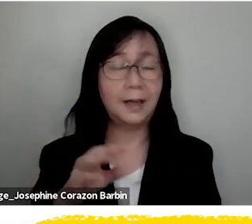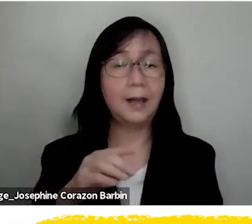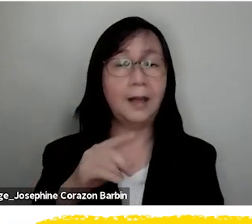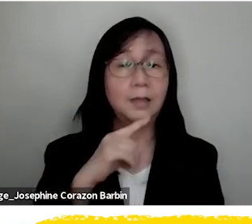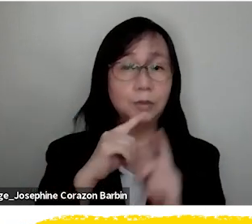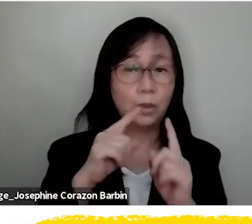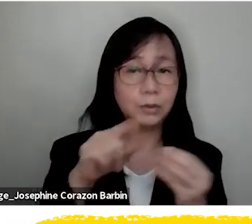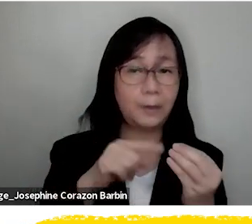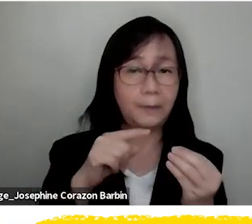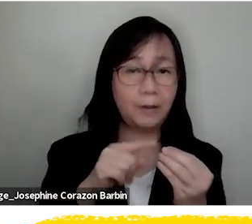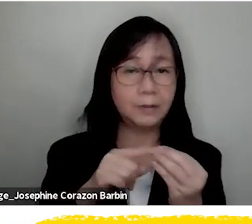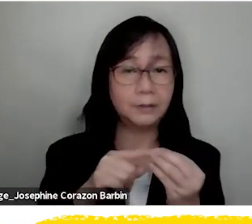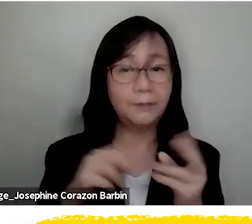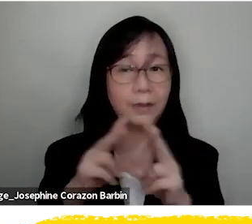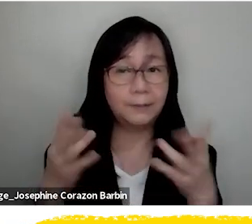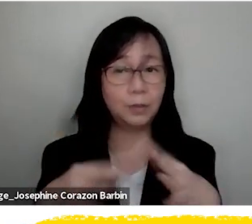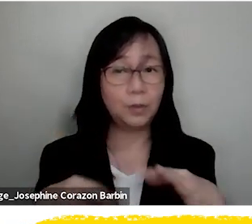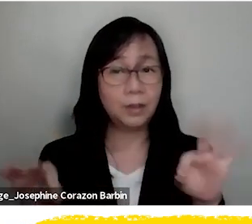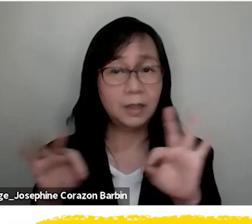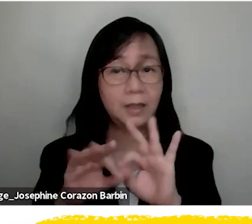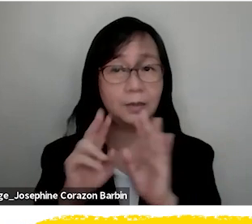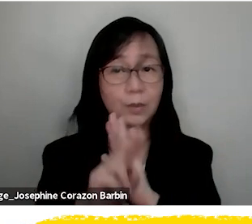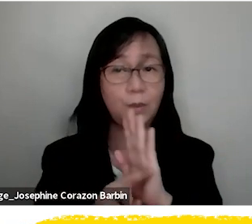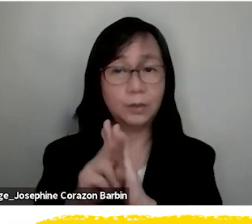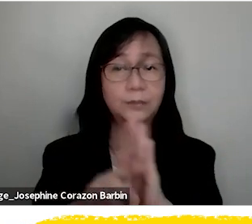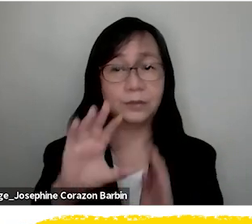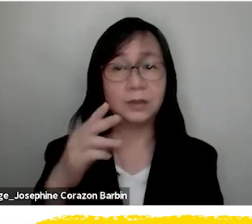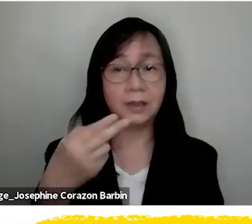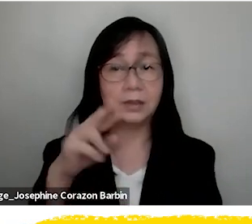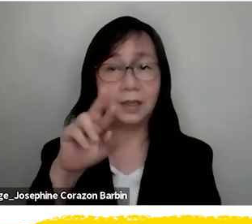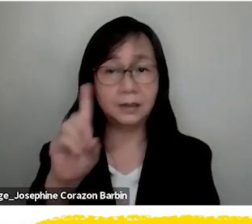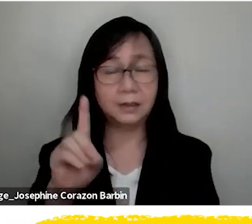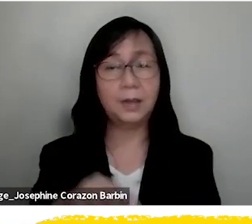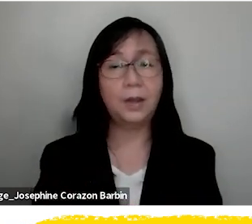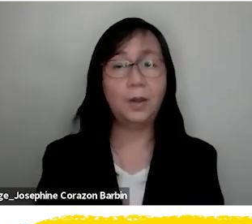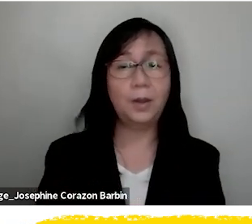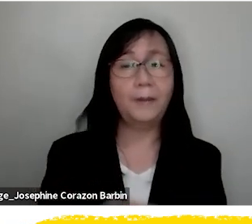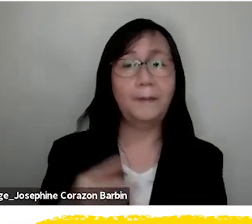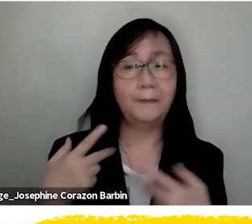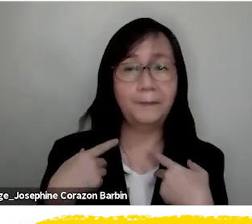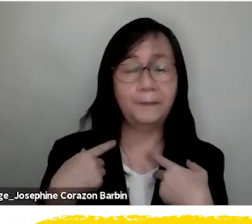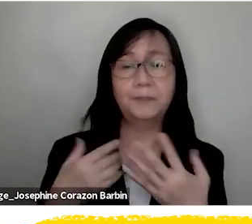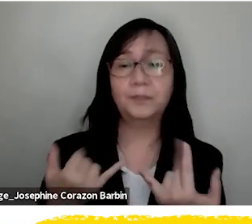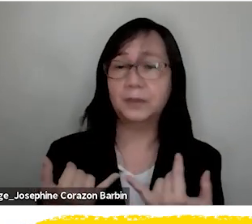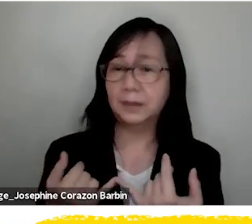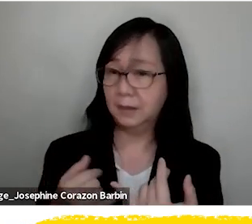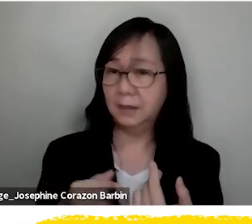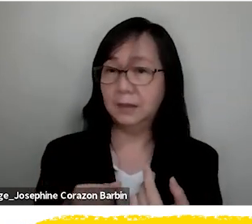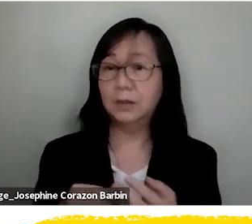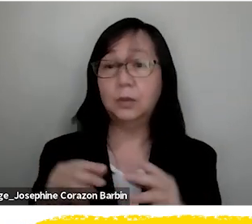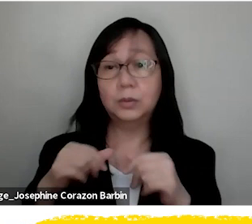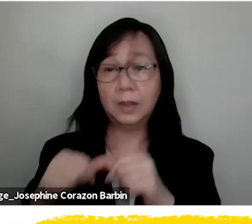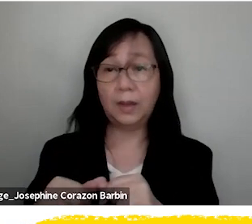very important role that human rights defenders play in contributing to awareness raising, for